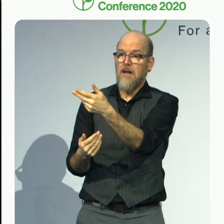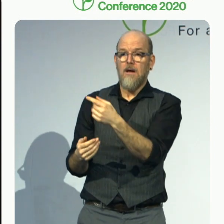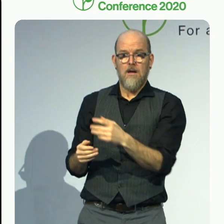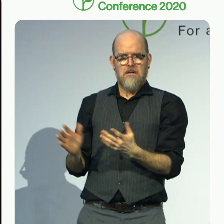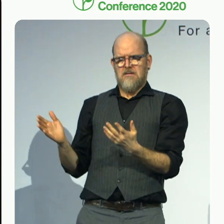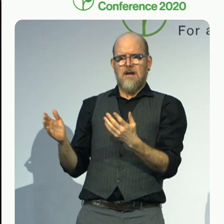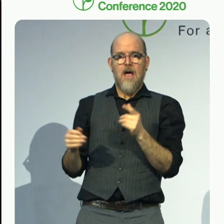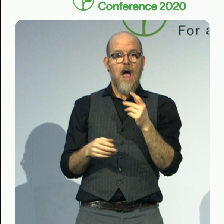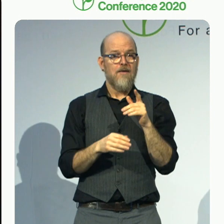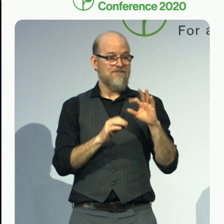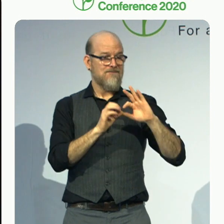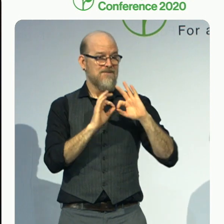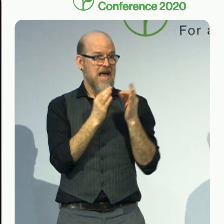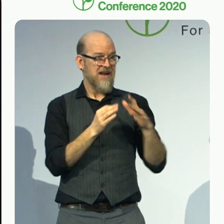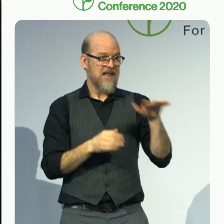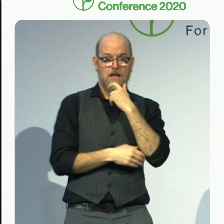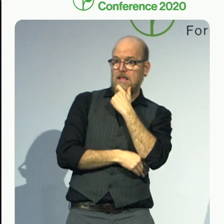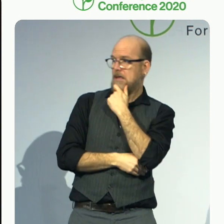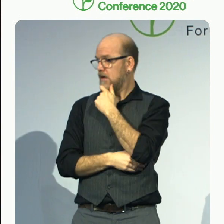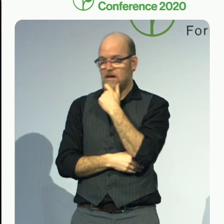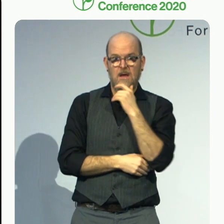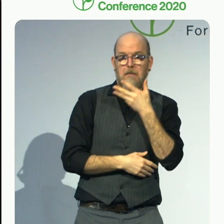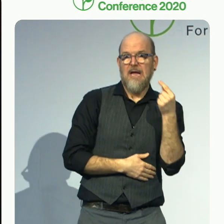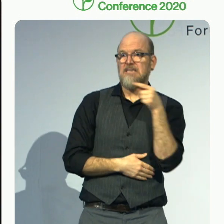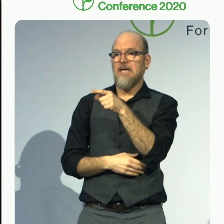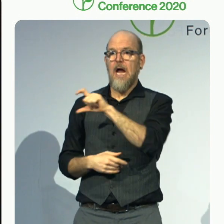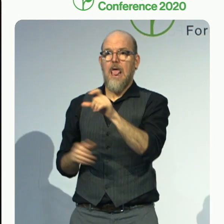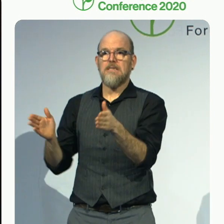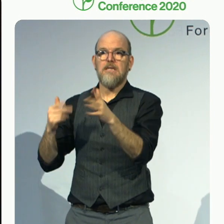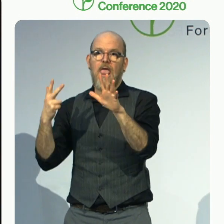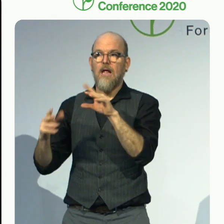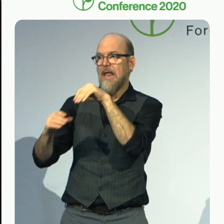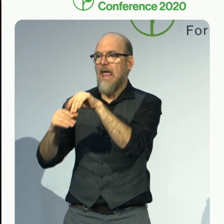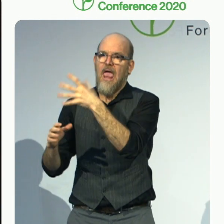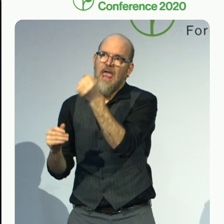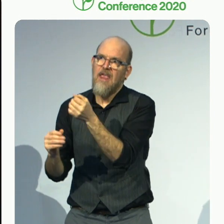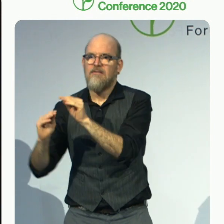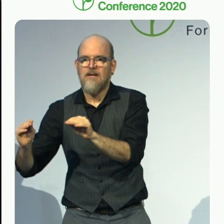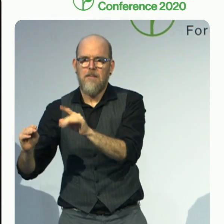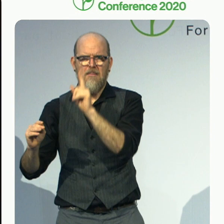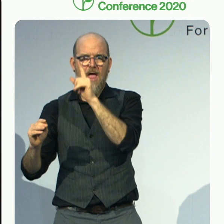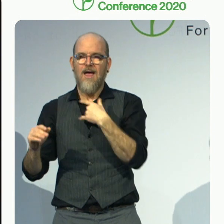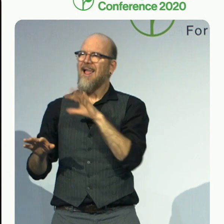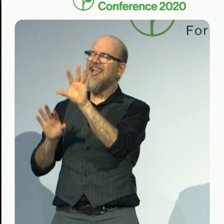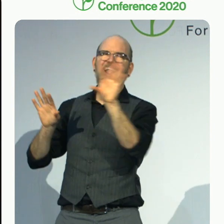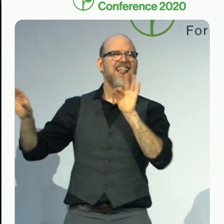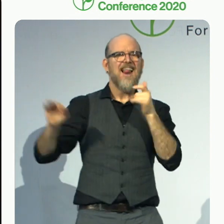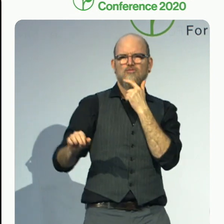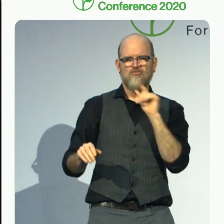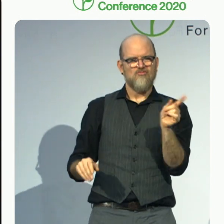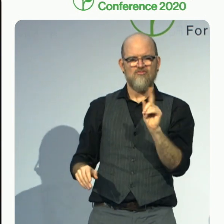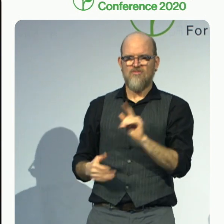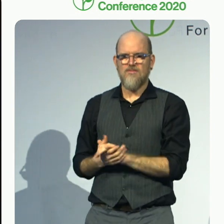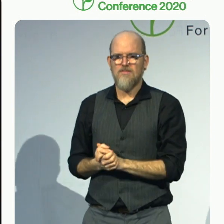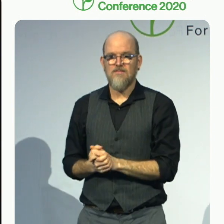them. So here we have to say, we have as a vision, I think in Austria we have already